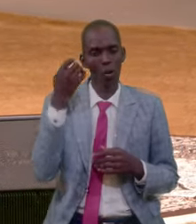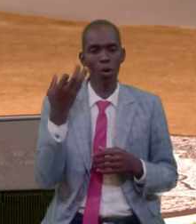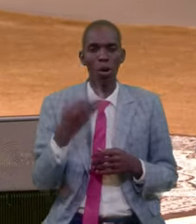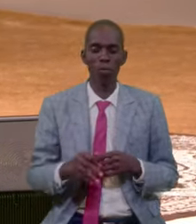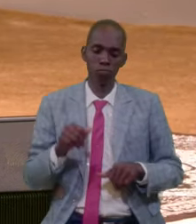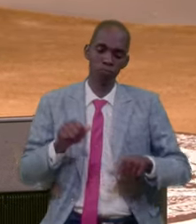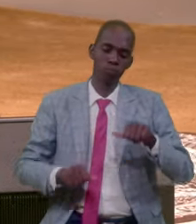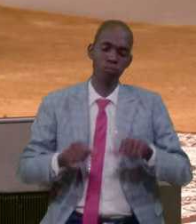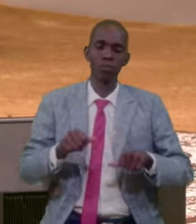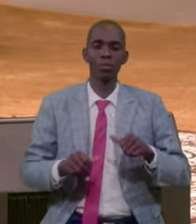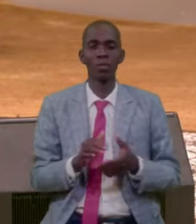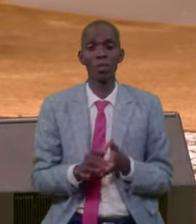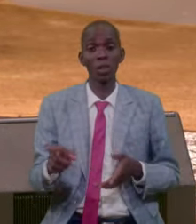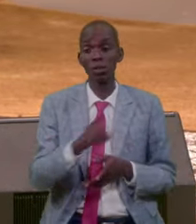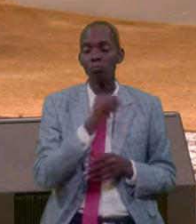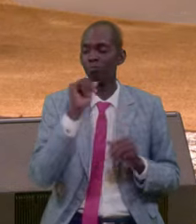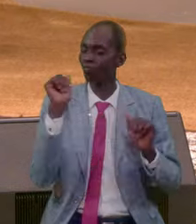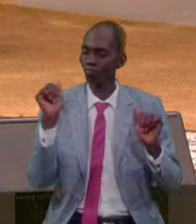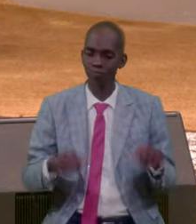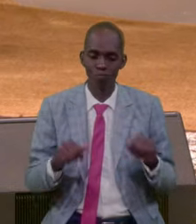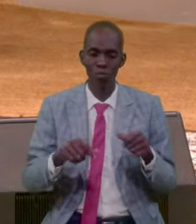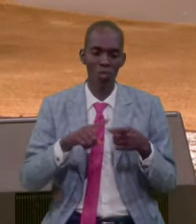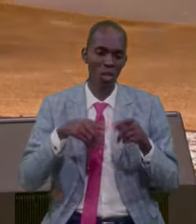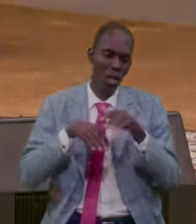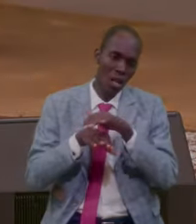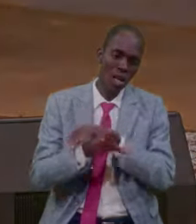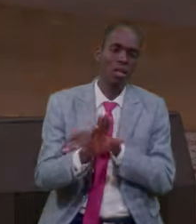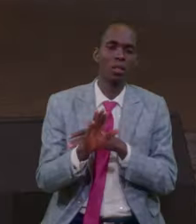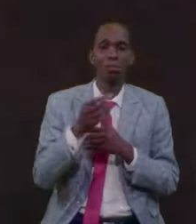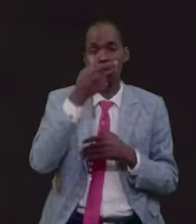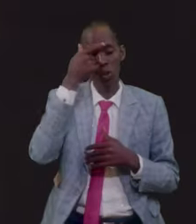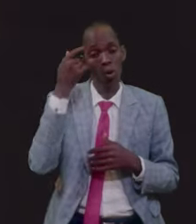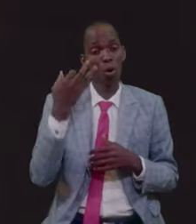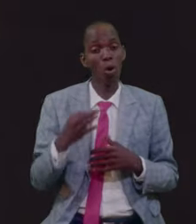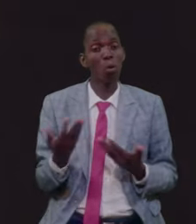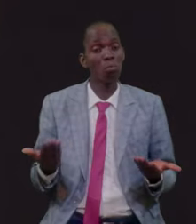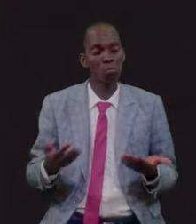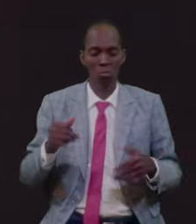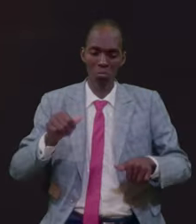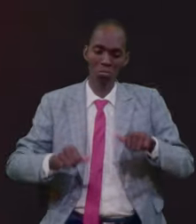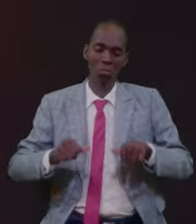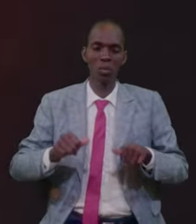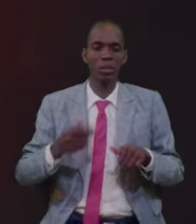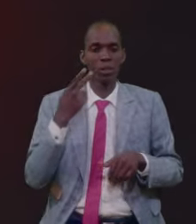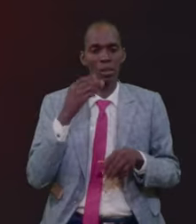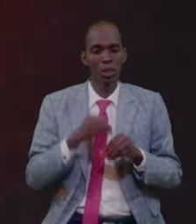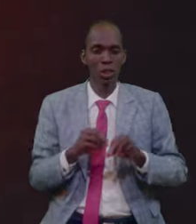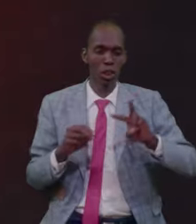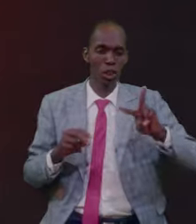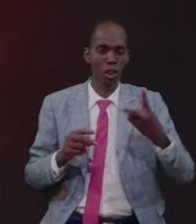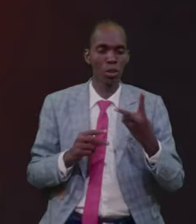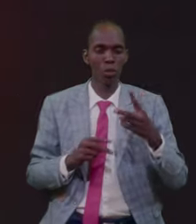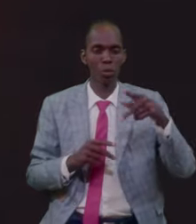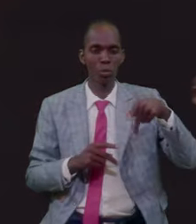of unbelief. They could not enter in because of unbelief. In 2 Peter